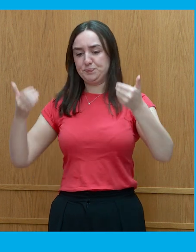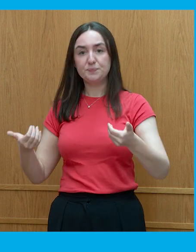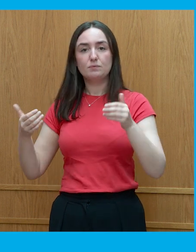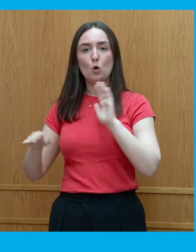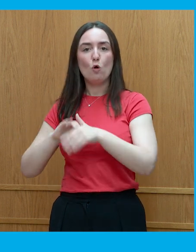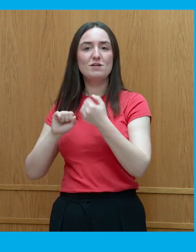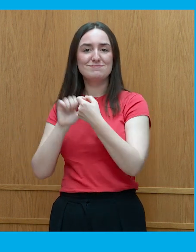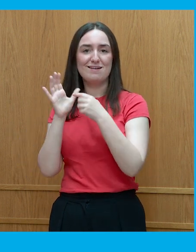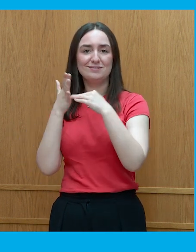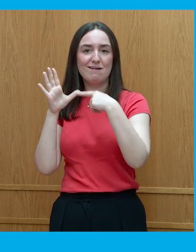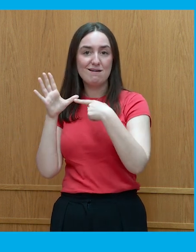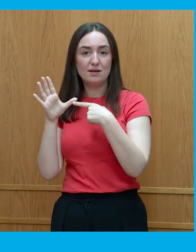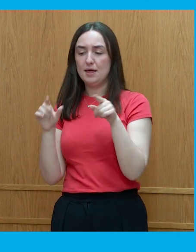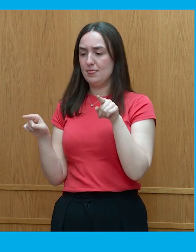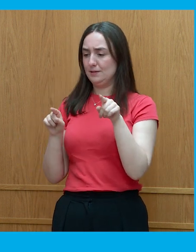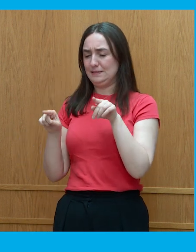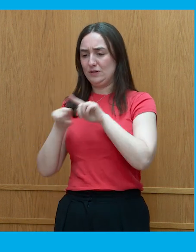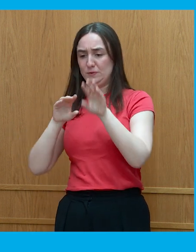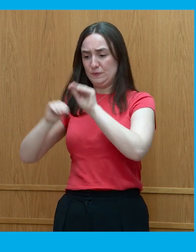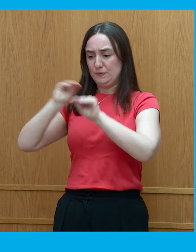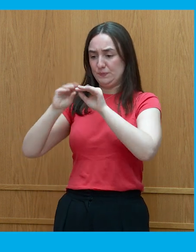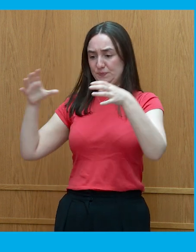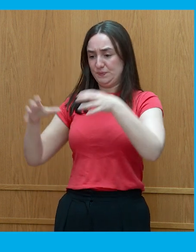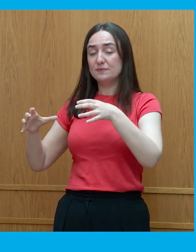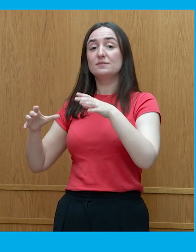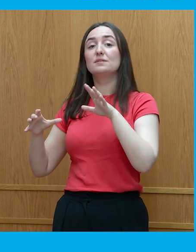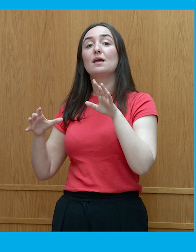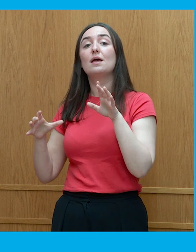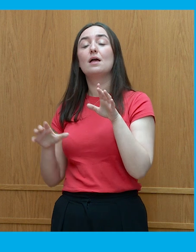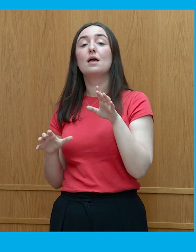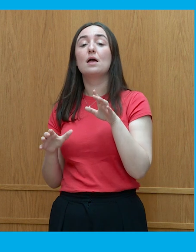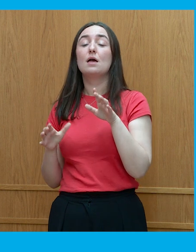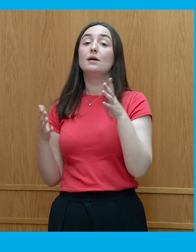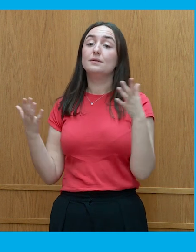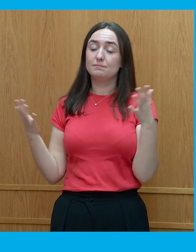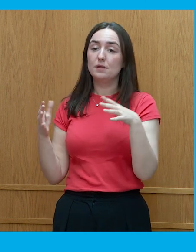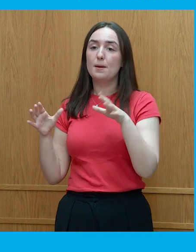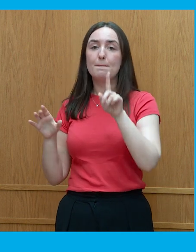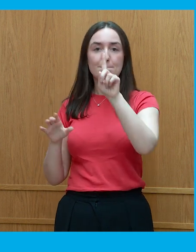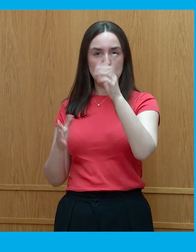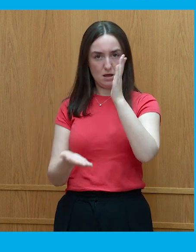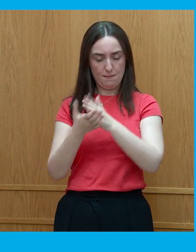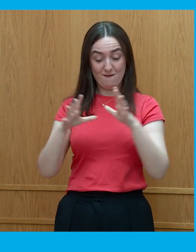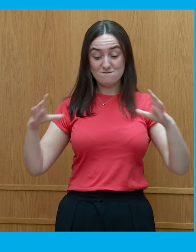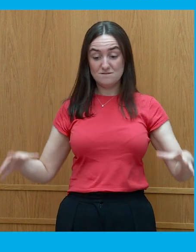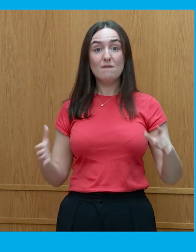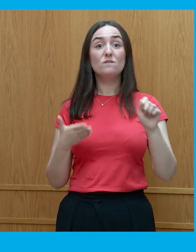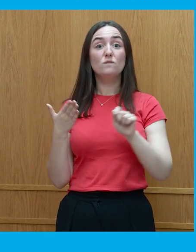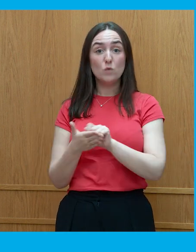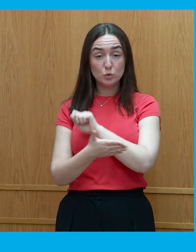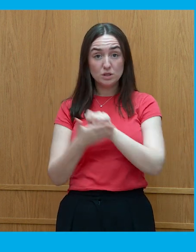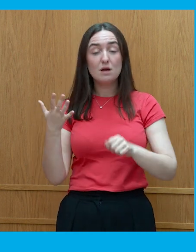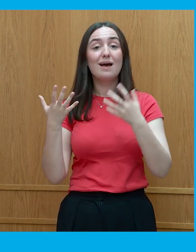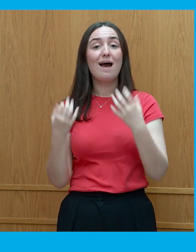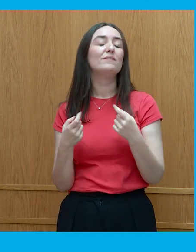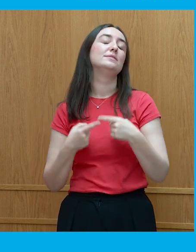know, something that they're all trying to work out within the party, voters actually have notably other